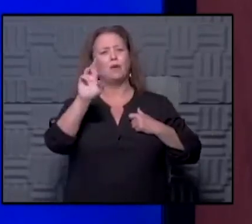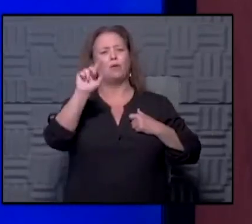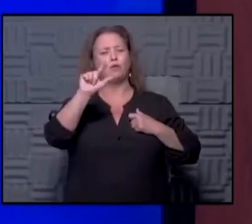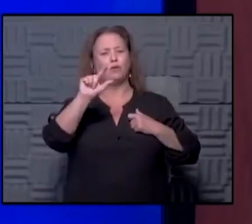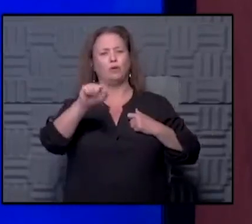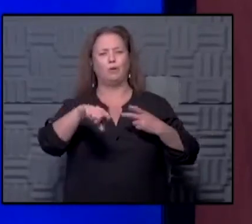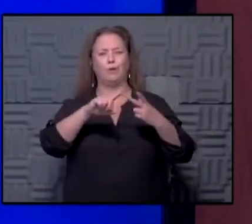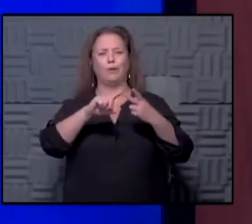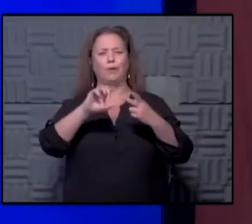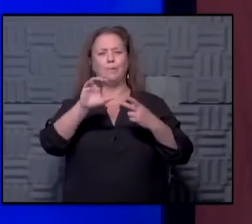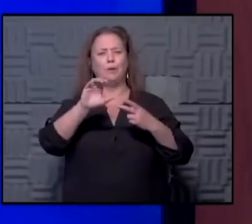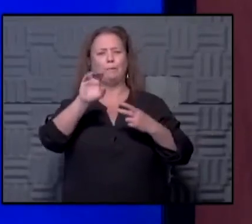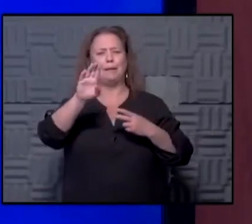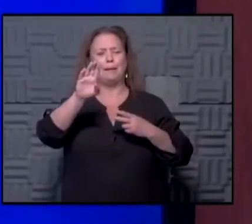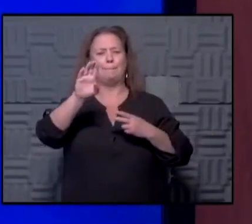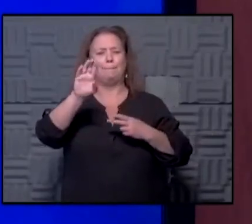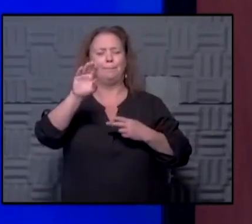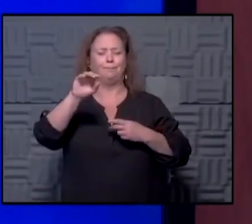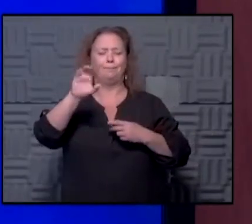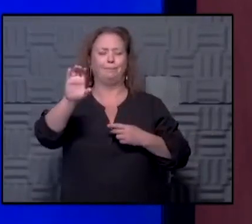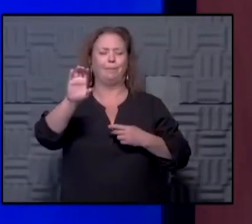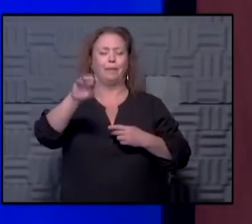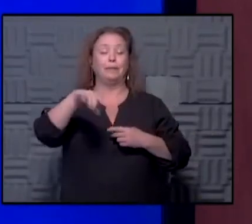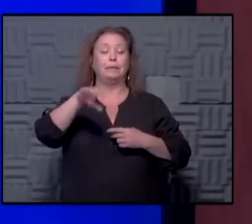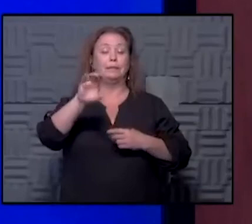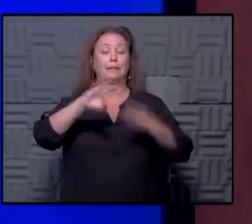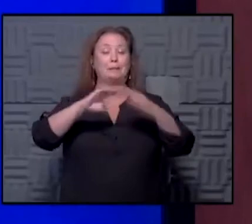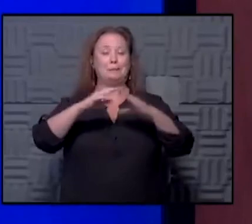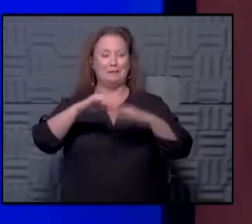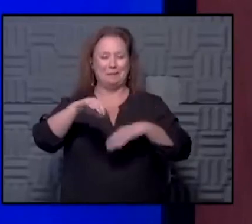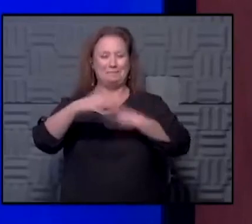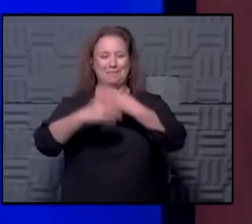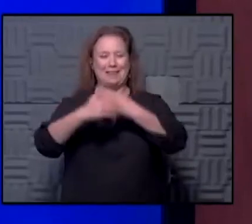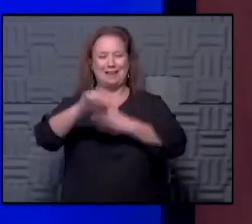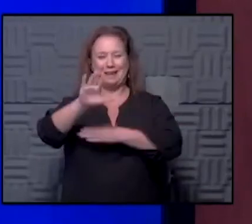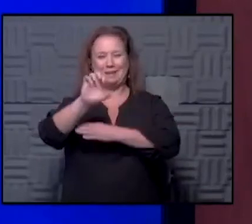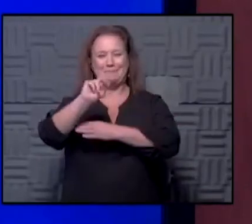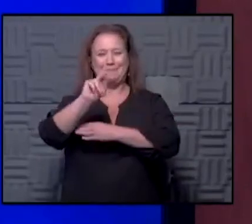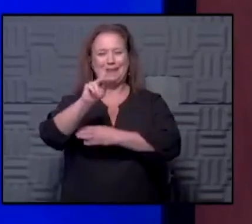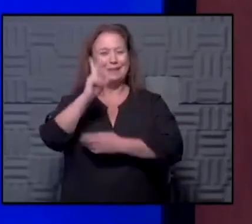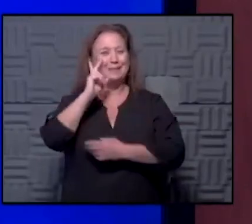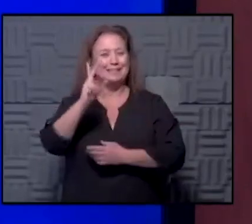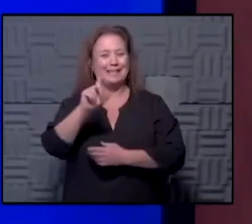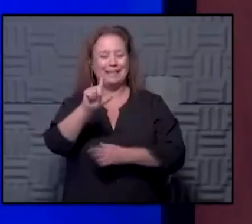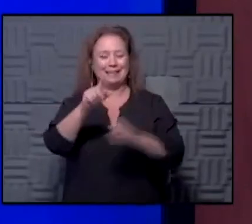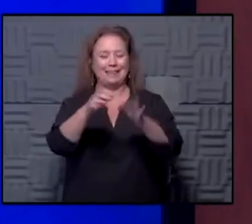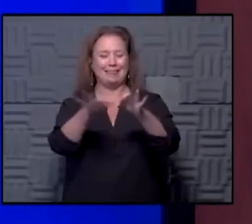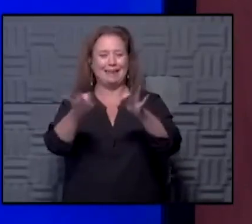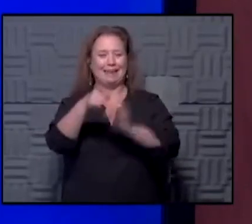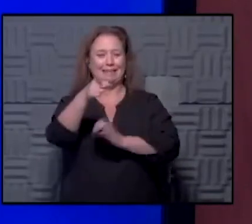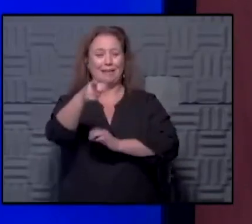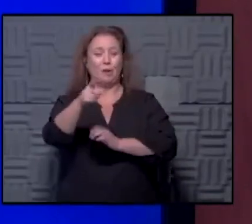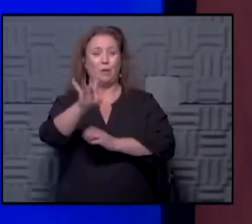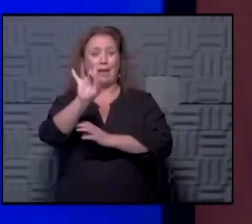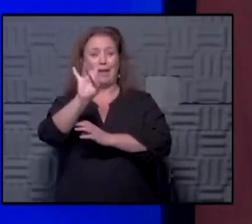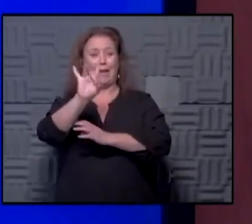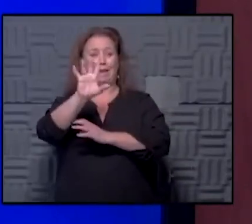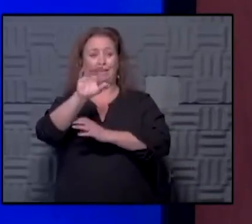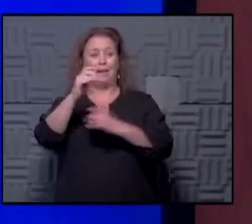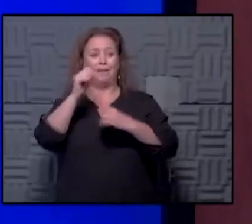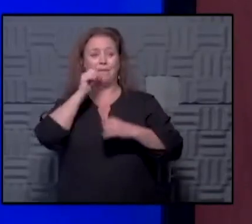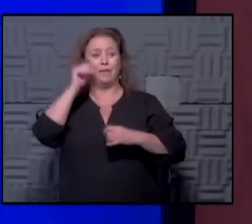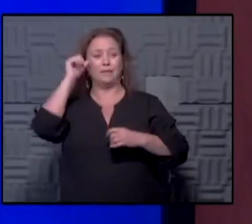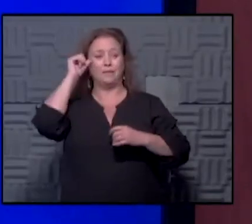Community Blood Bank, you'll find the link to that, and it's just incredibly important. We had 85